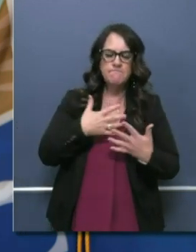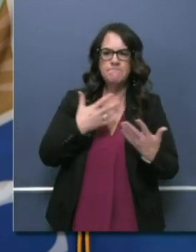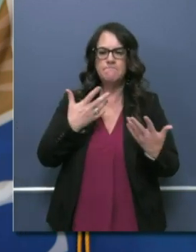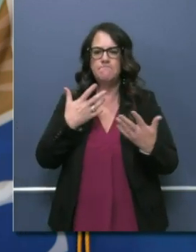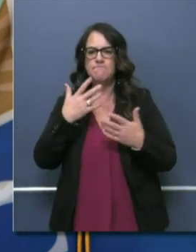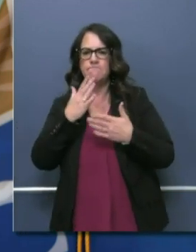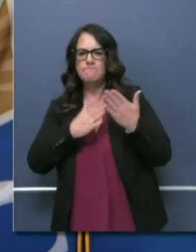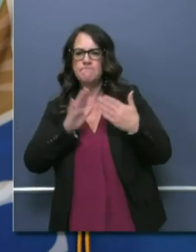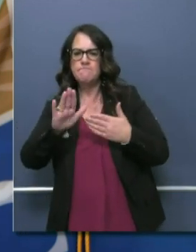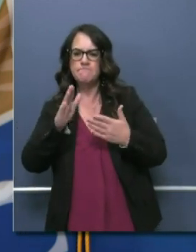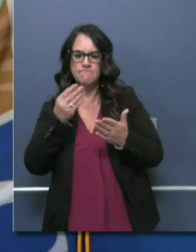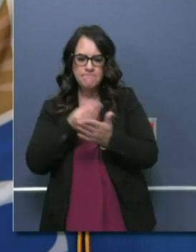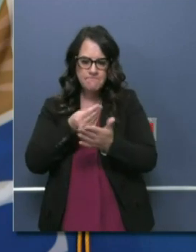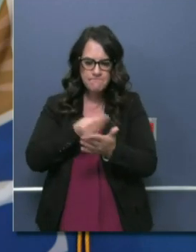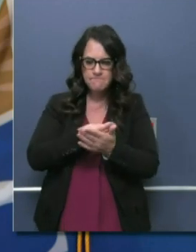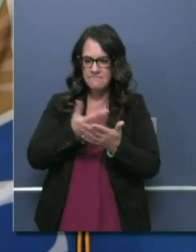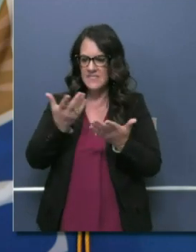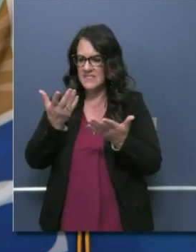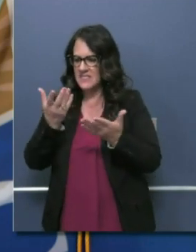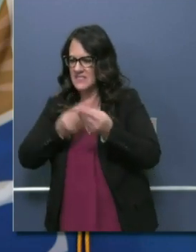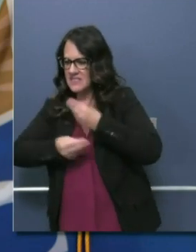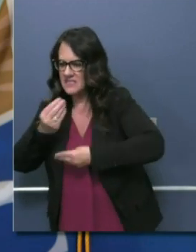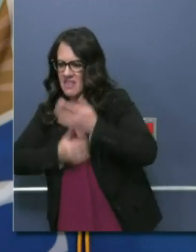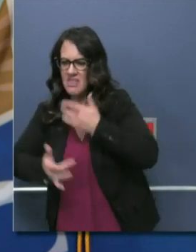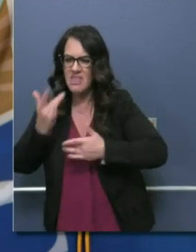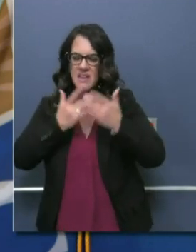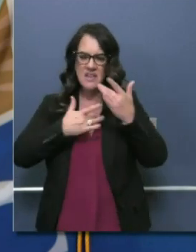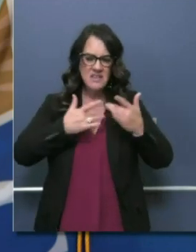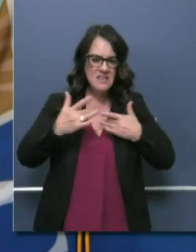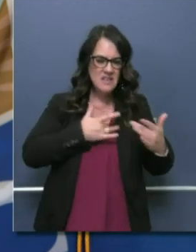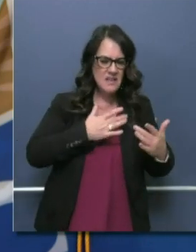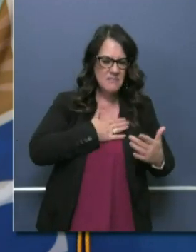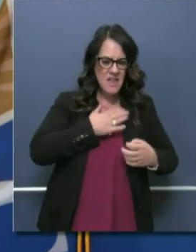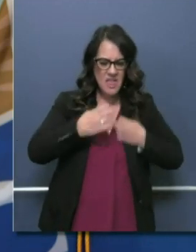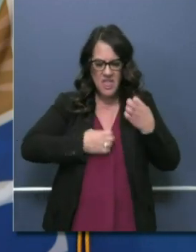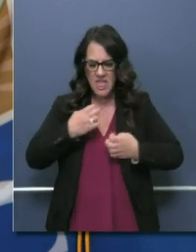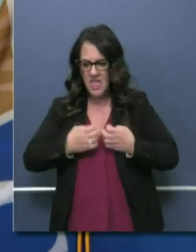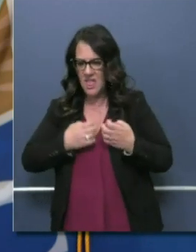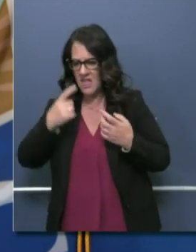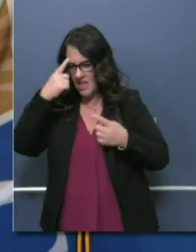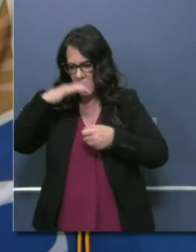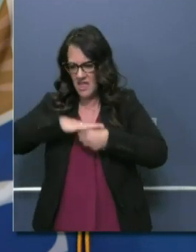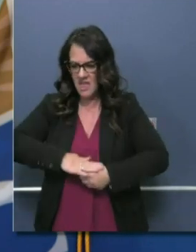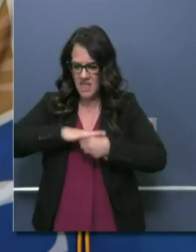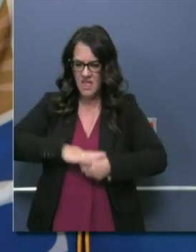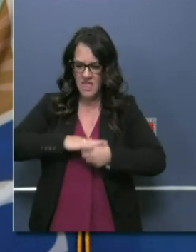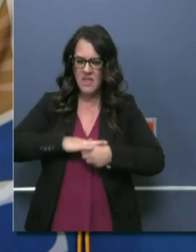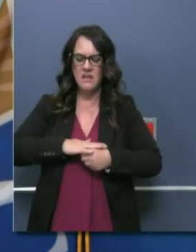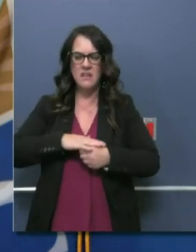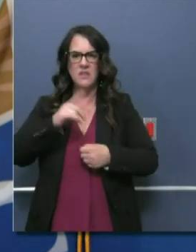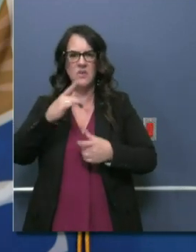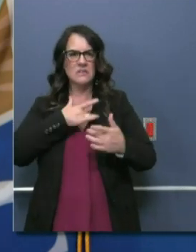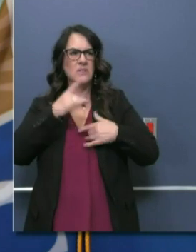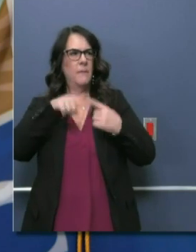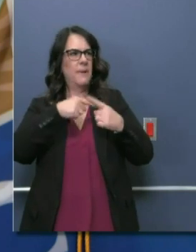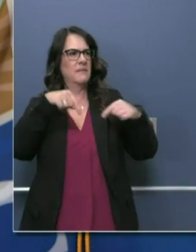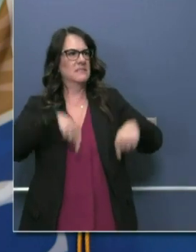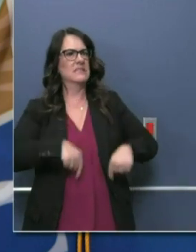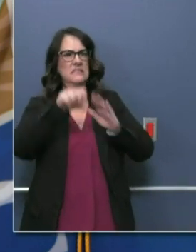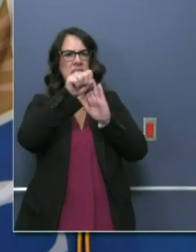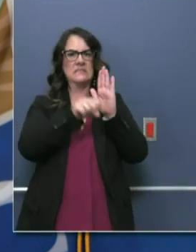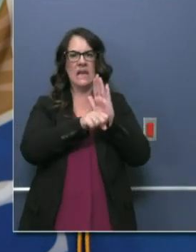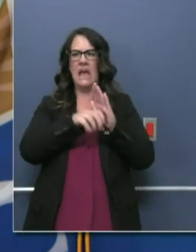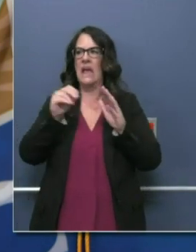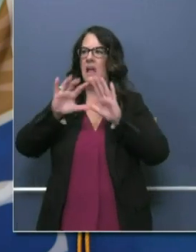personal financial health, their mental health, the concerns about their community, this state, and this nation, and more broadly the world we're trying to